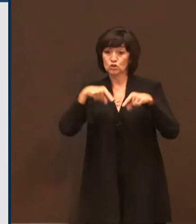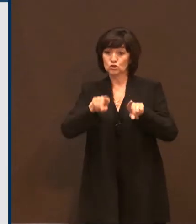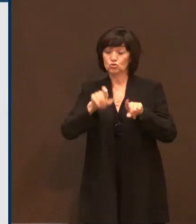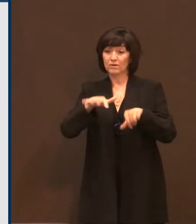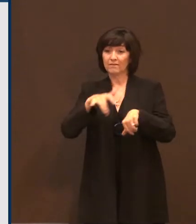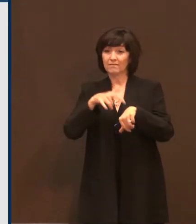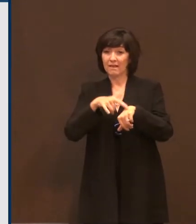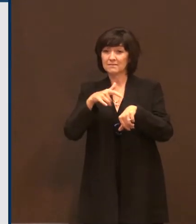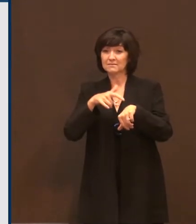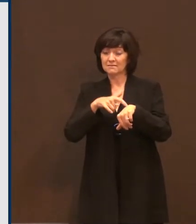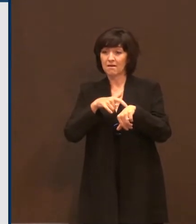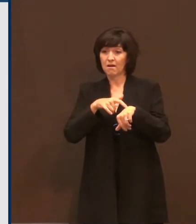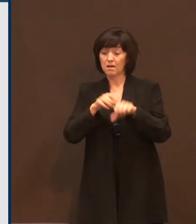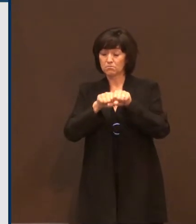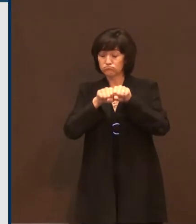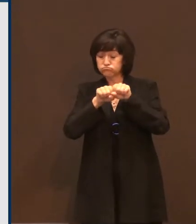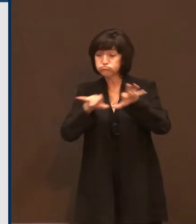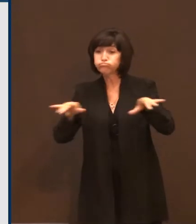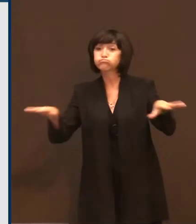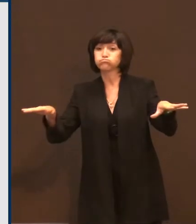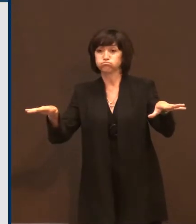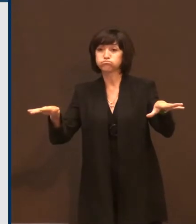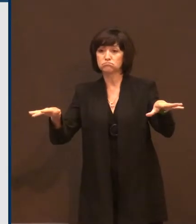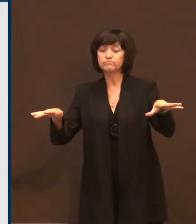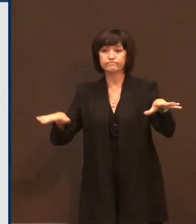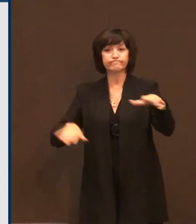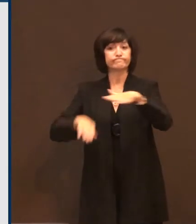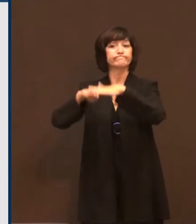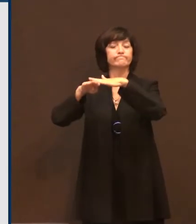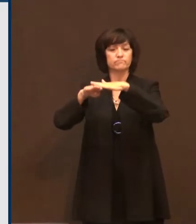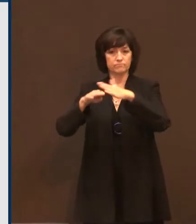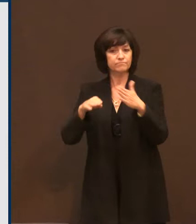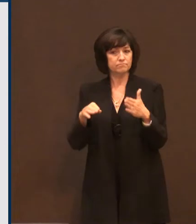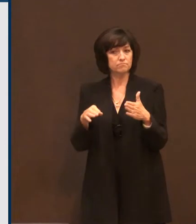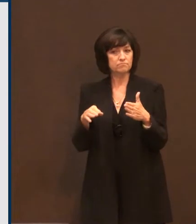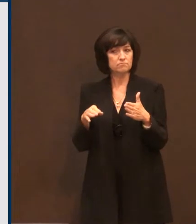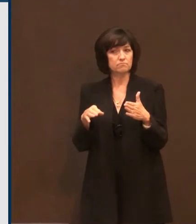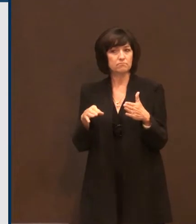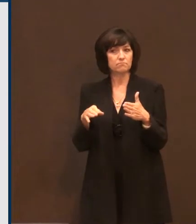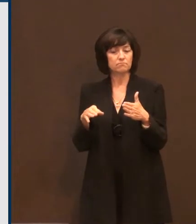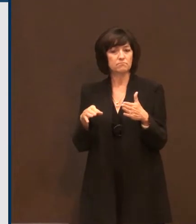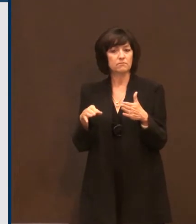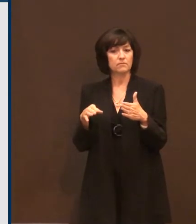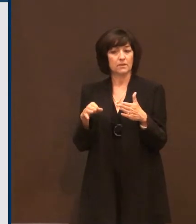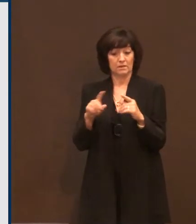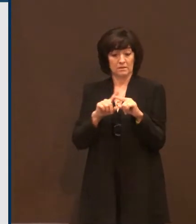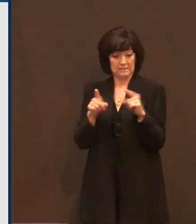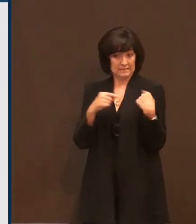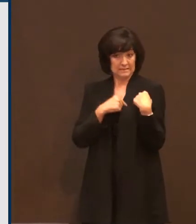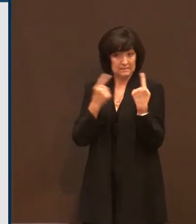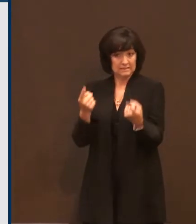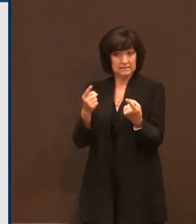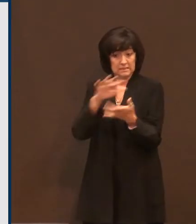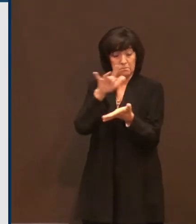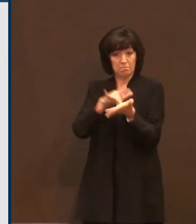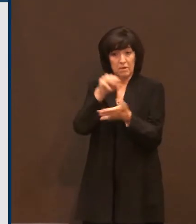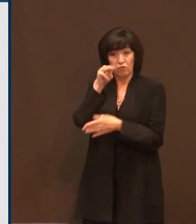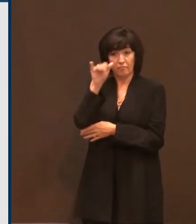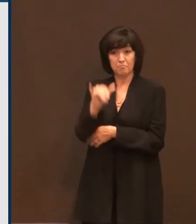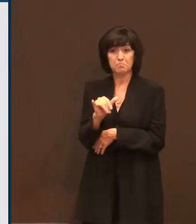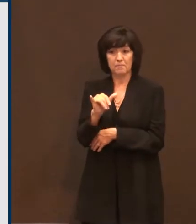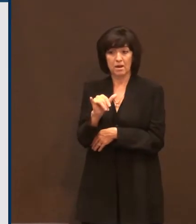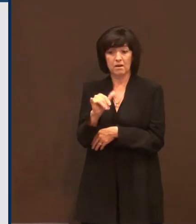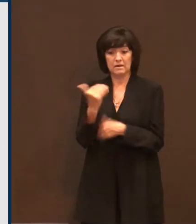the outbreak of COVID-19 here in our state. But since then, since mid-May, the number of